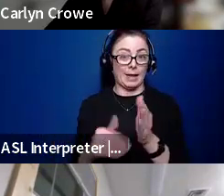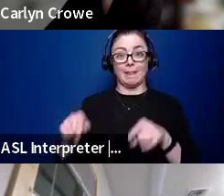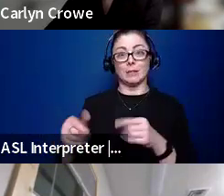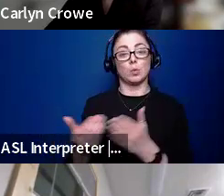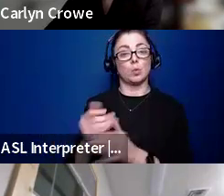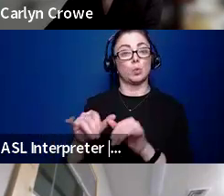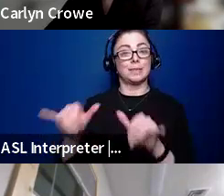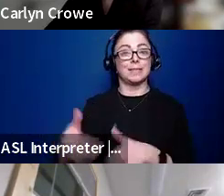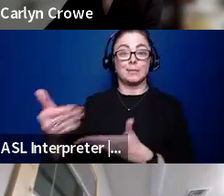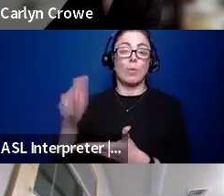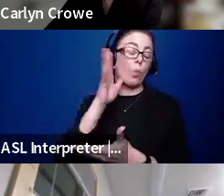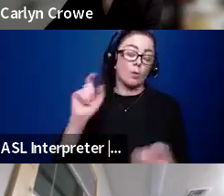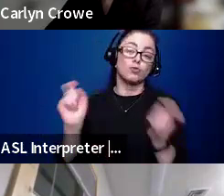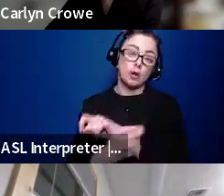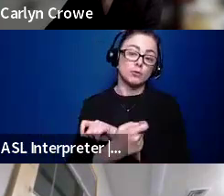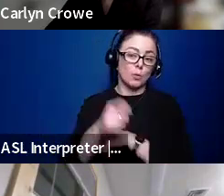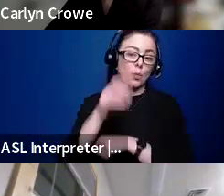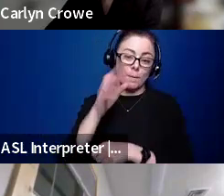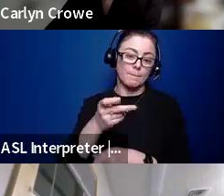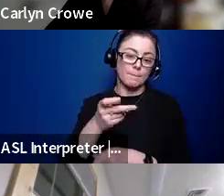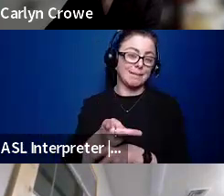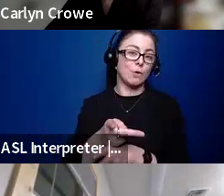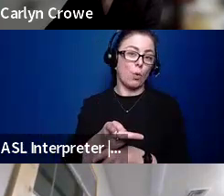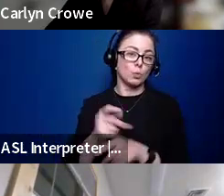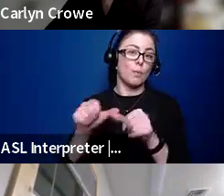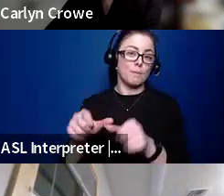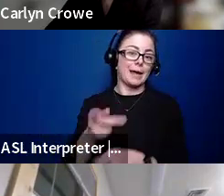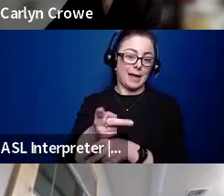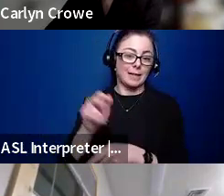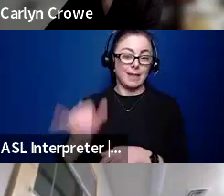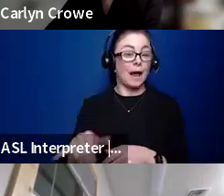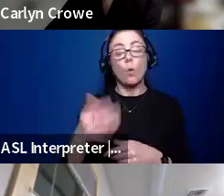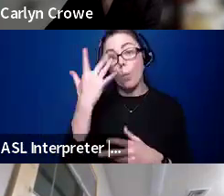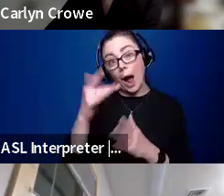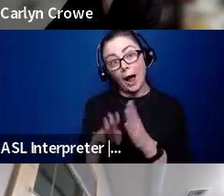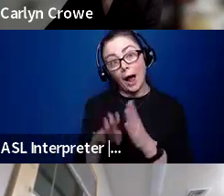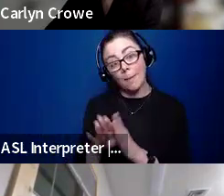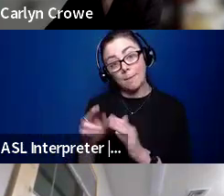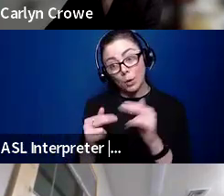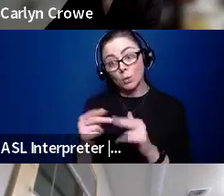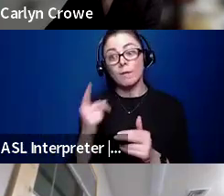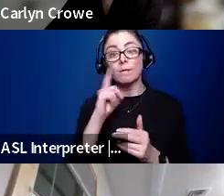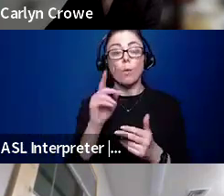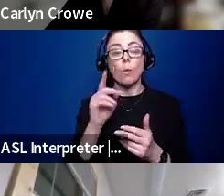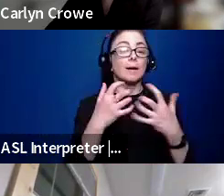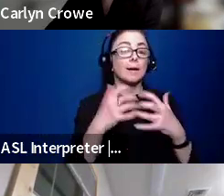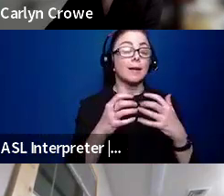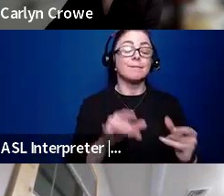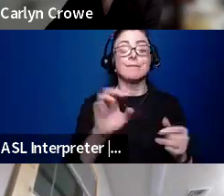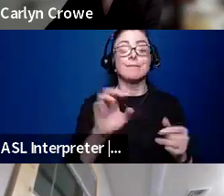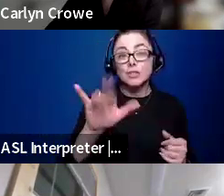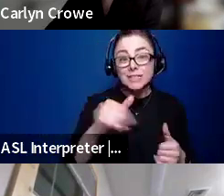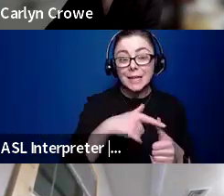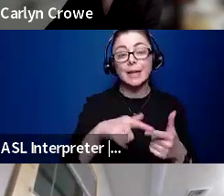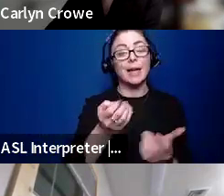It'll be very difficult to maintain that one. And honestly, it was built for efficiencies, economical, and